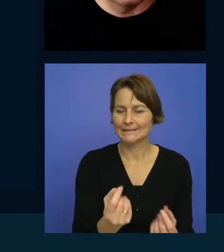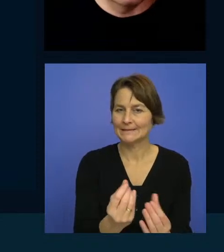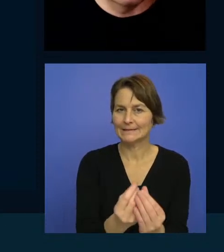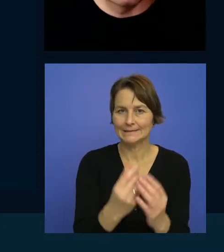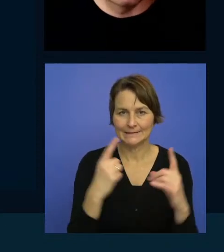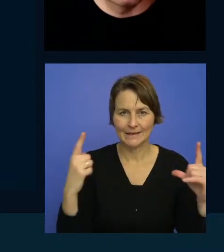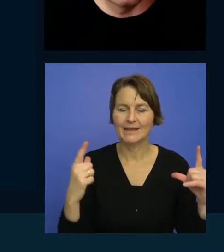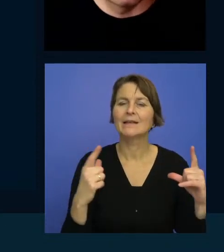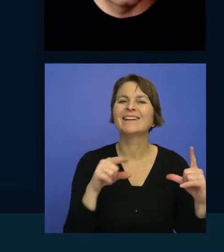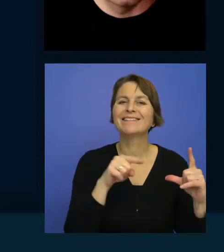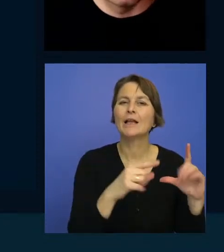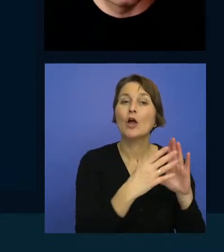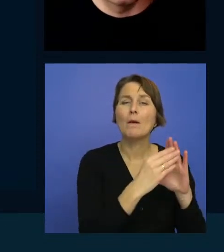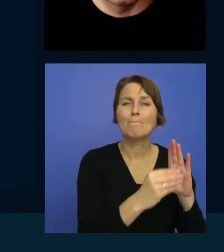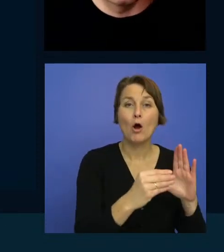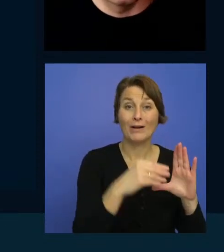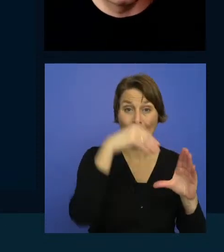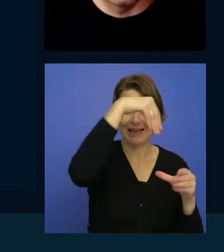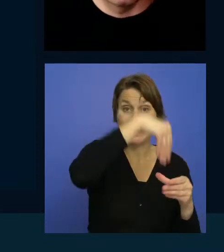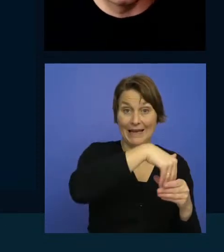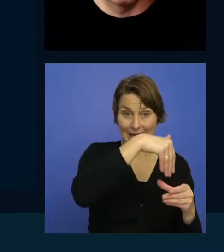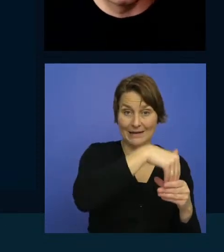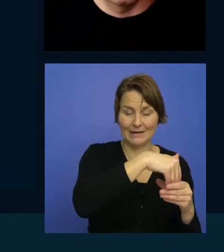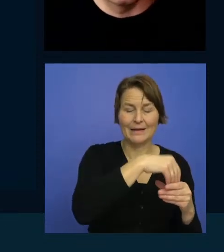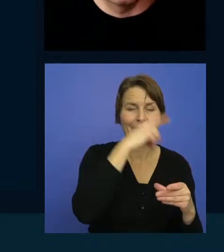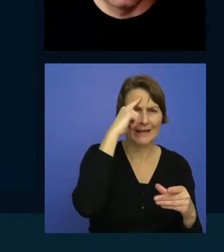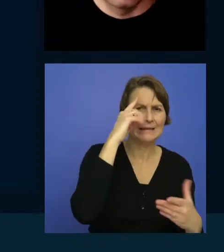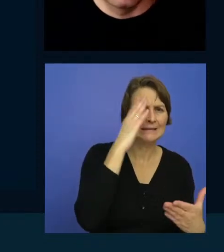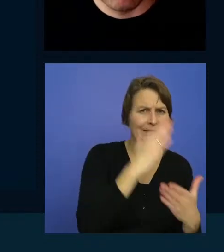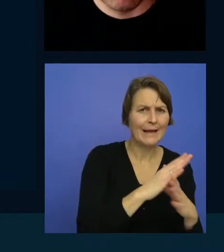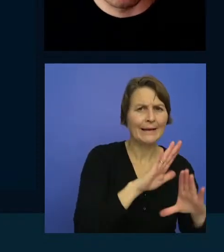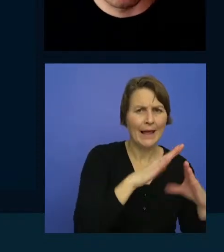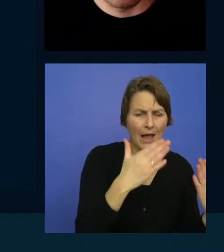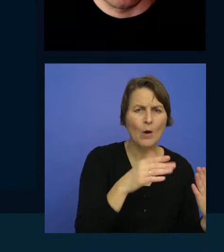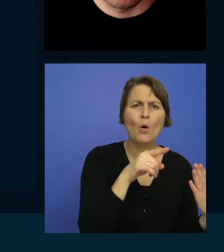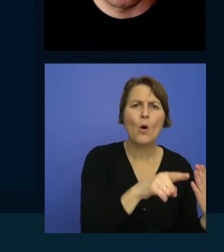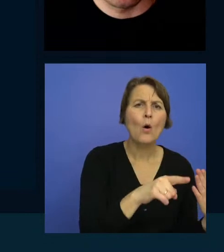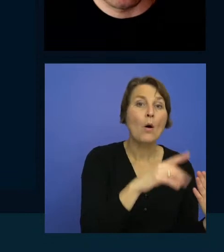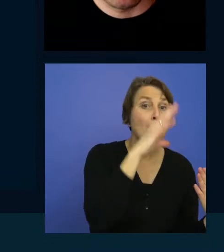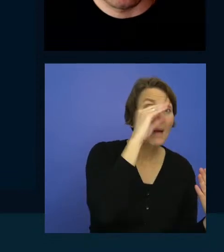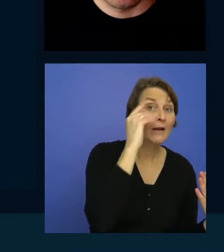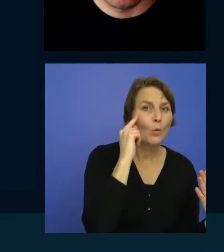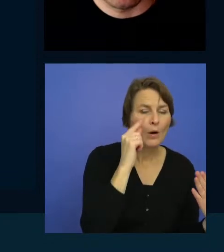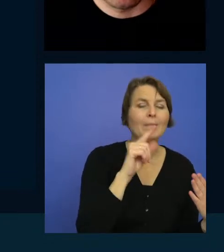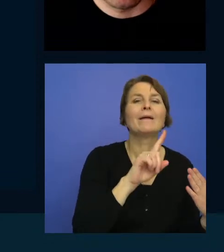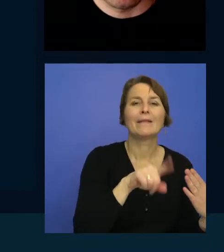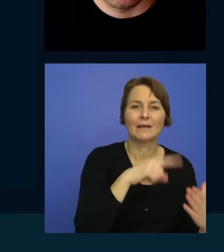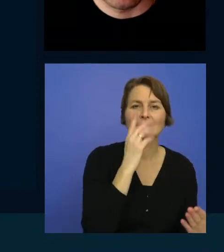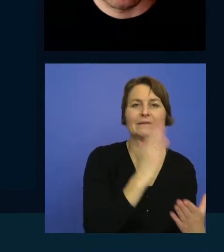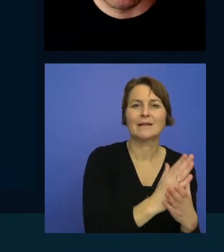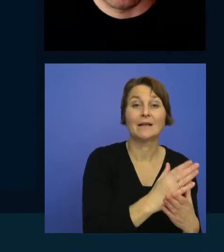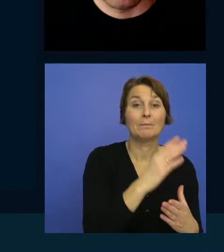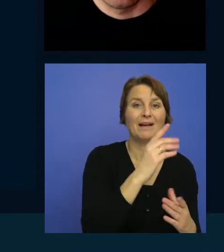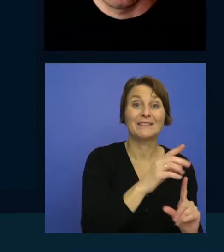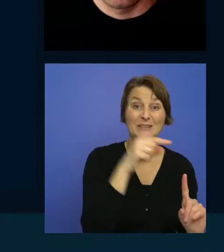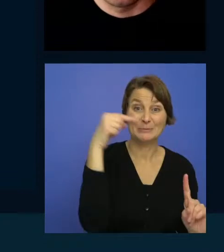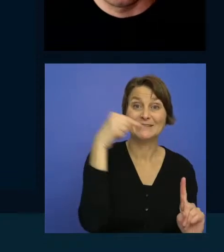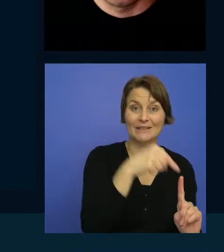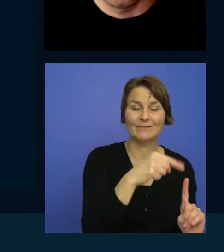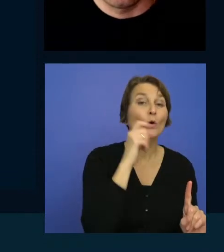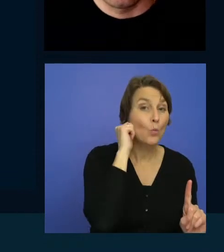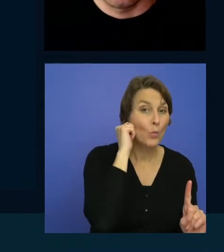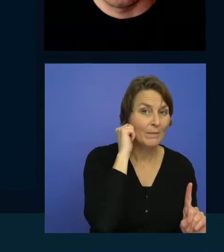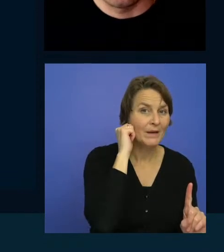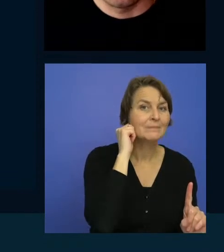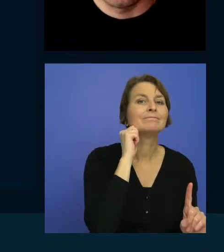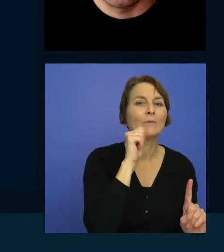directly as a feature to make predictions for women, but not necessarily for men. And if I click on this, I